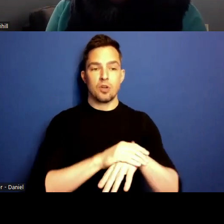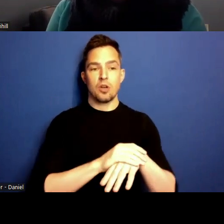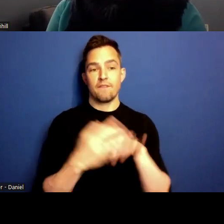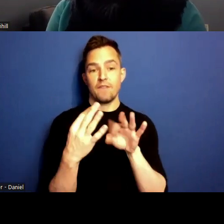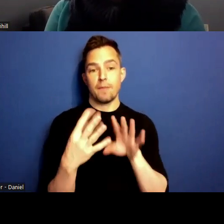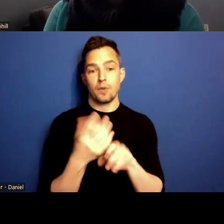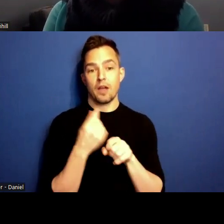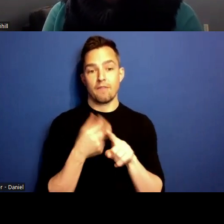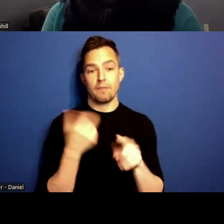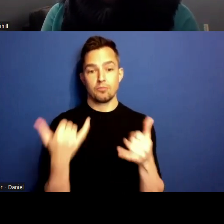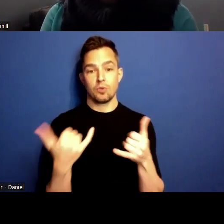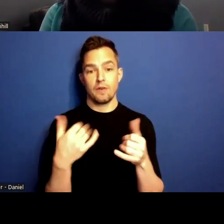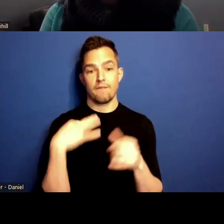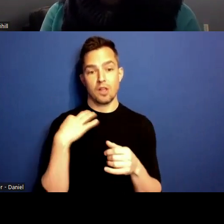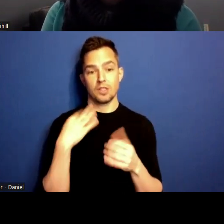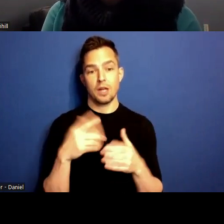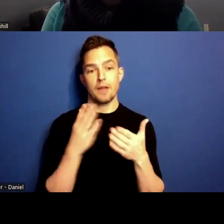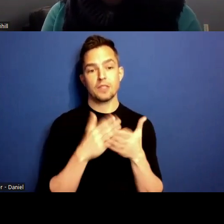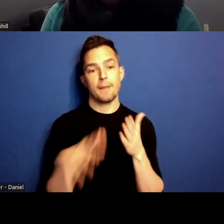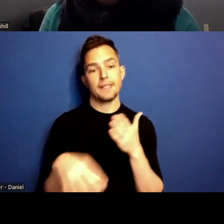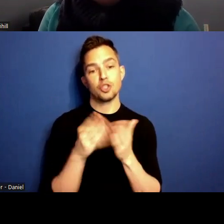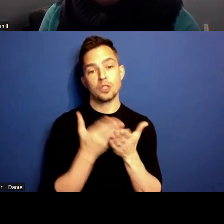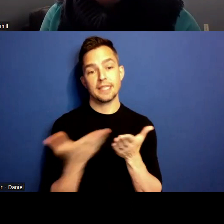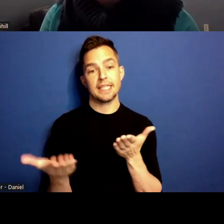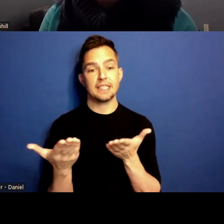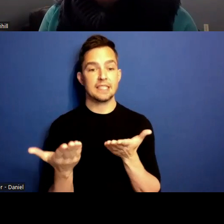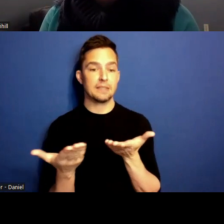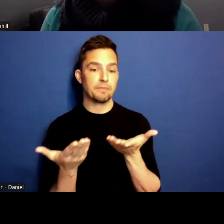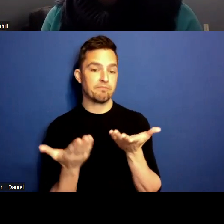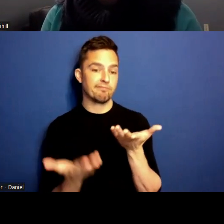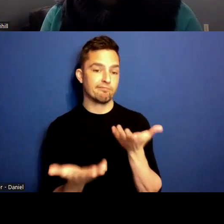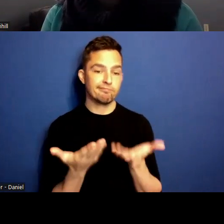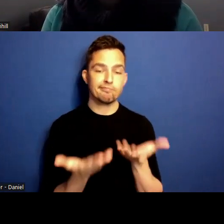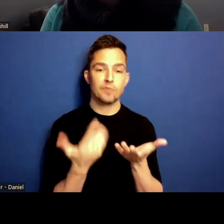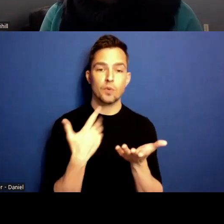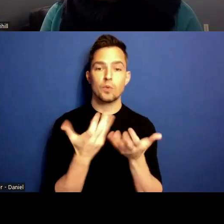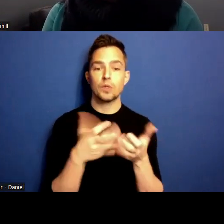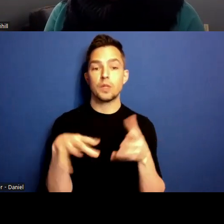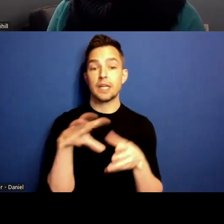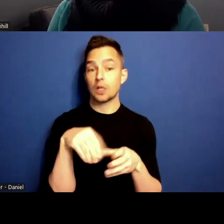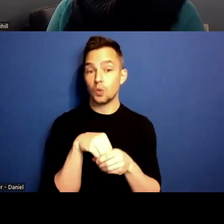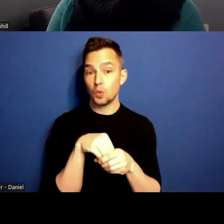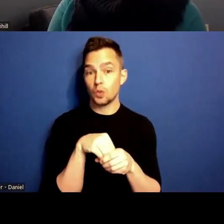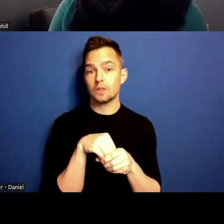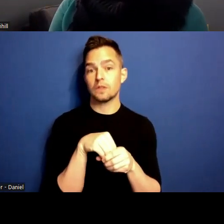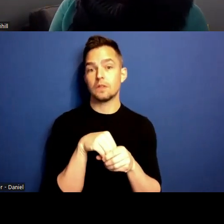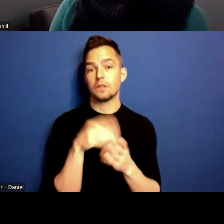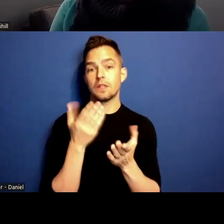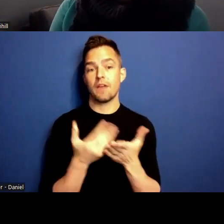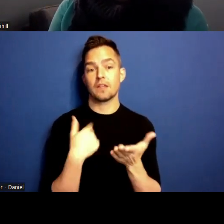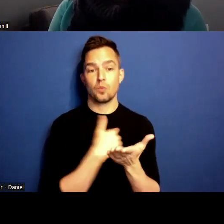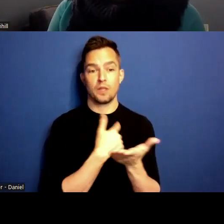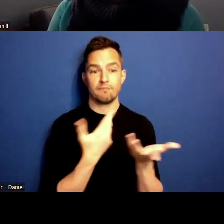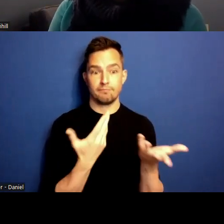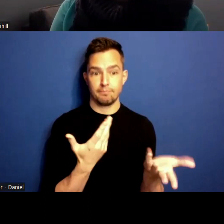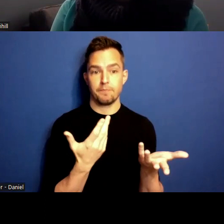from current volunteers about some additional things. Perhaps we might want to include the fact that we've